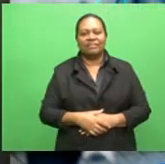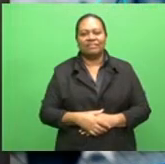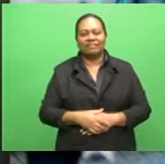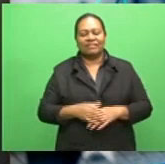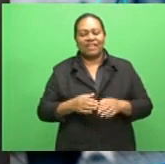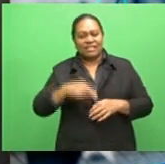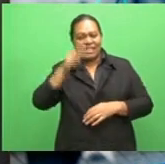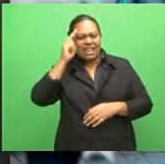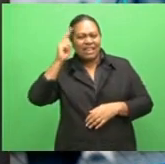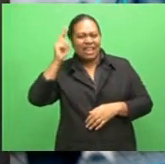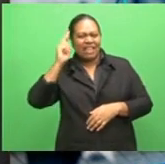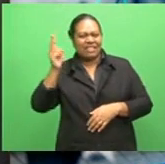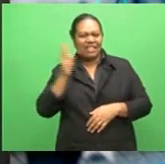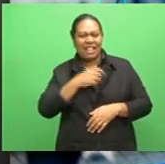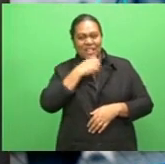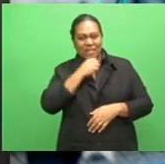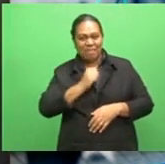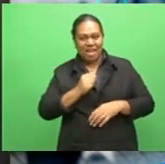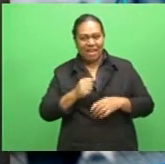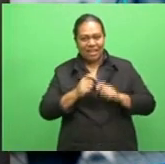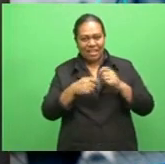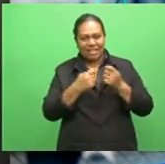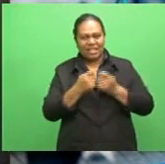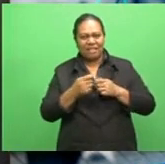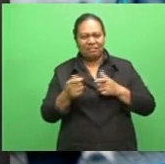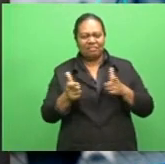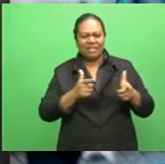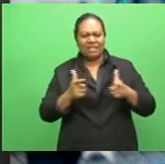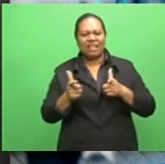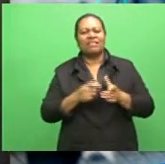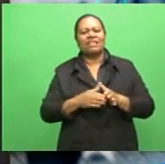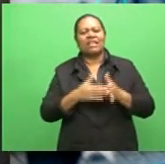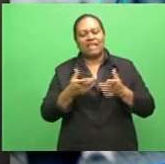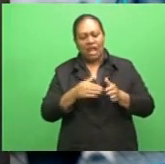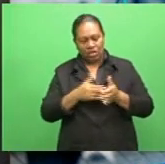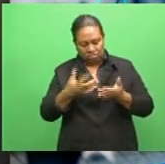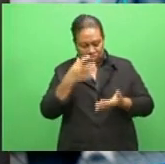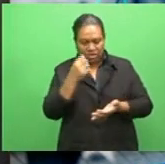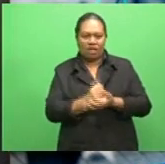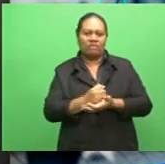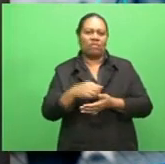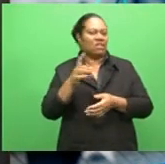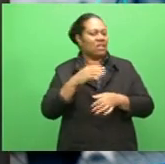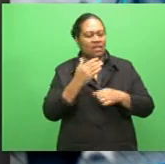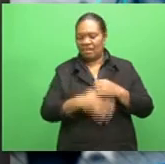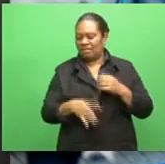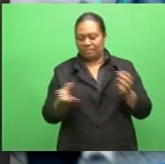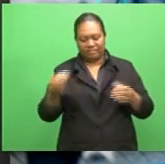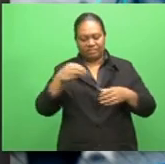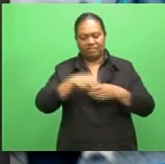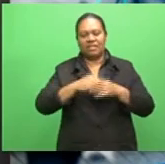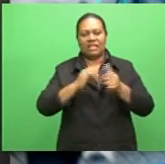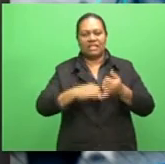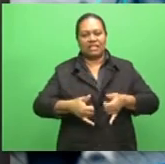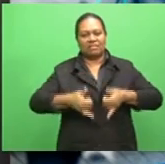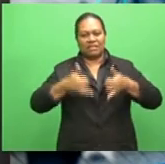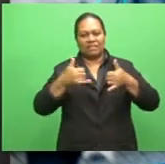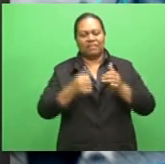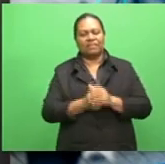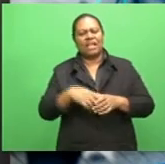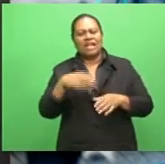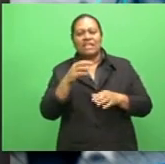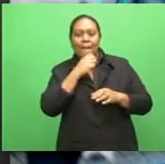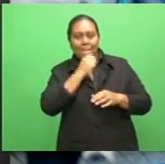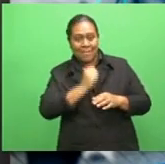National Sevens rep Paulan Rani Sinukula has made it clear that he will not be part of the Skipper Cup competition this year. The Ra native